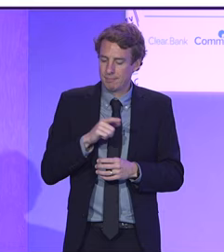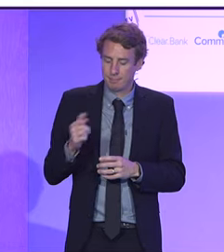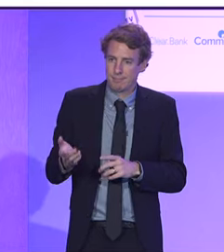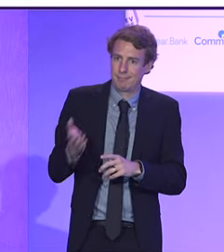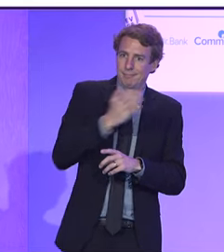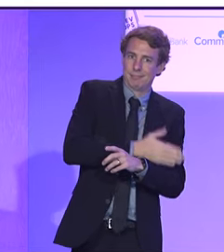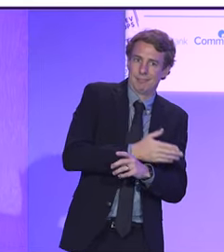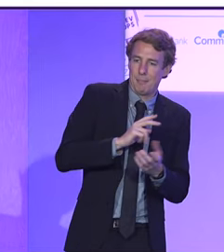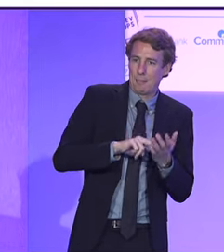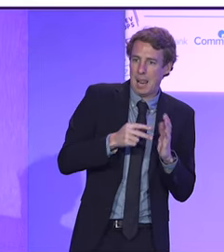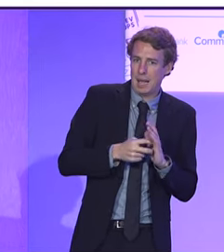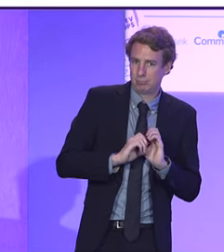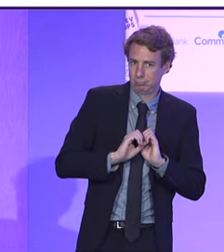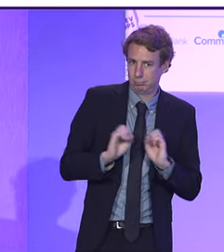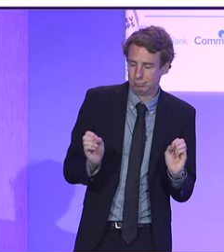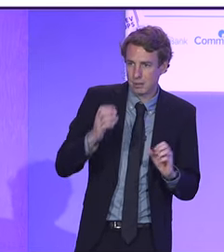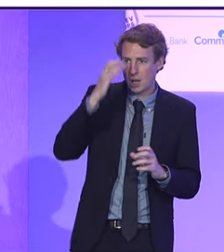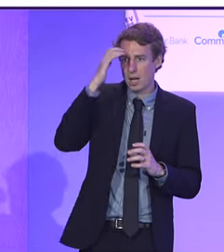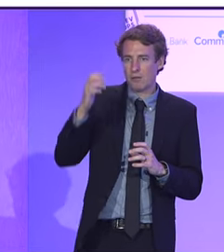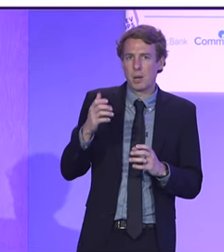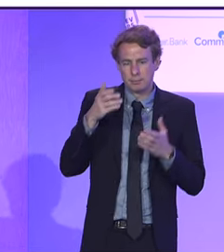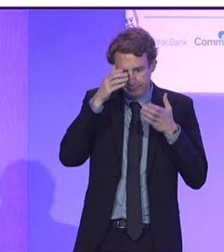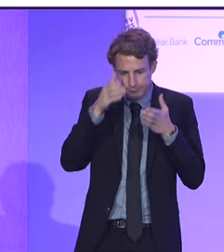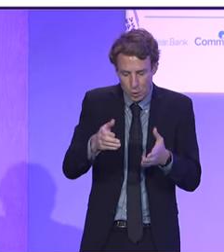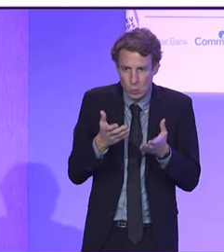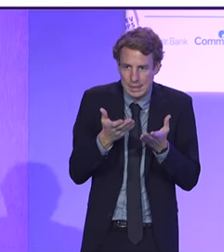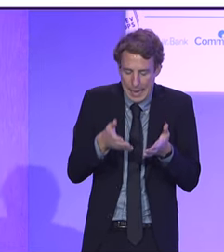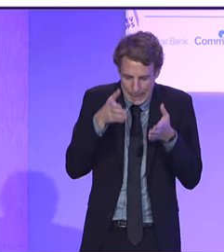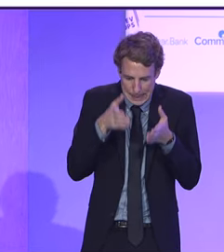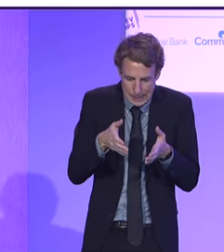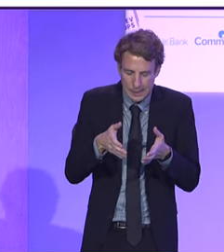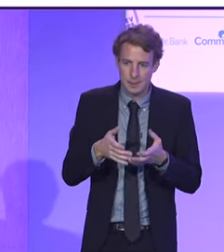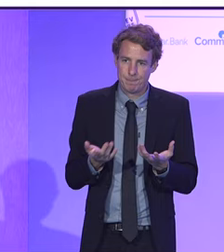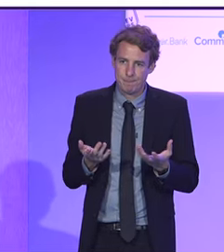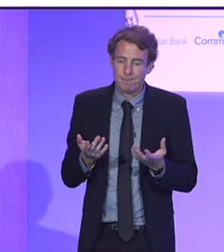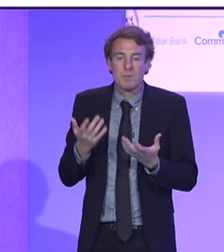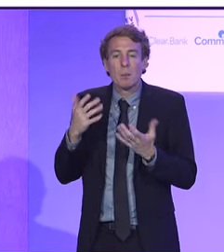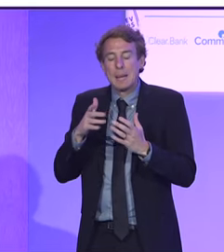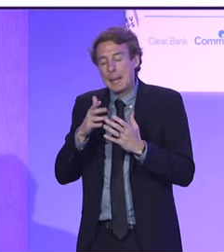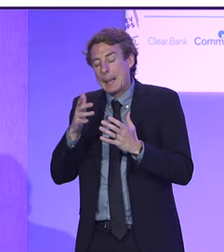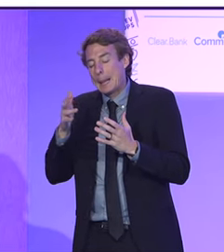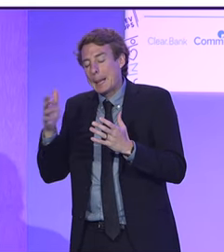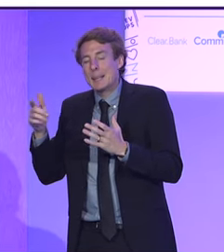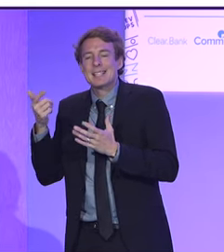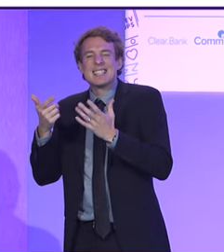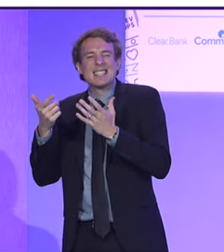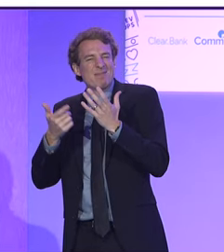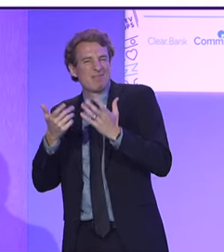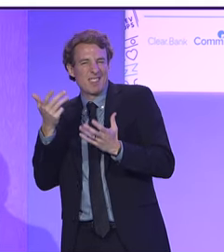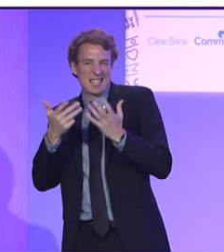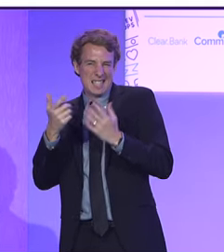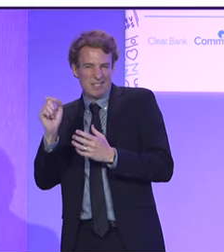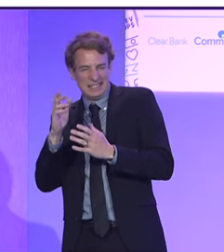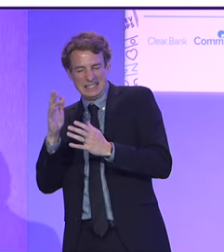happened then was, in the 70s, the birth rate declined again drastically. And families started to try